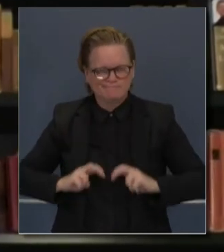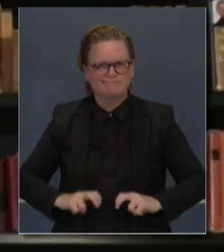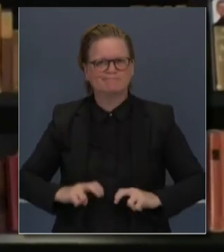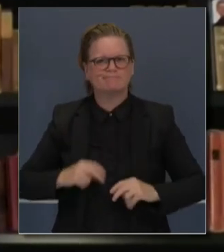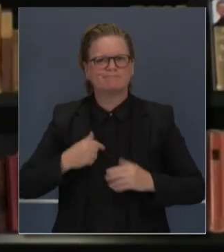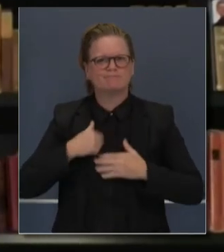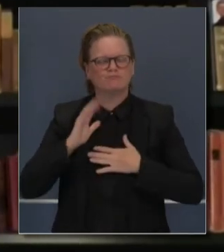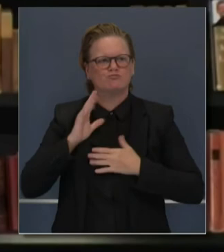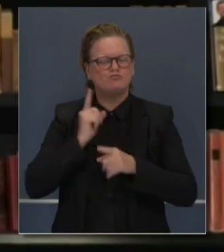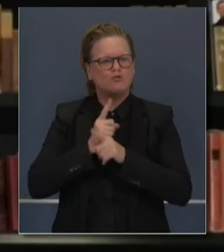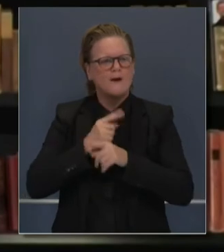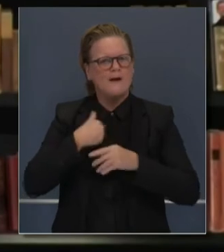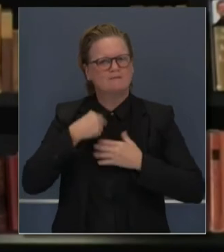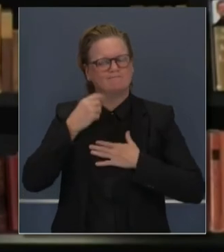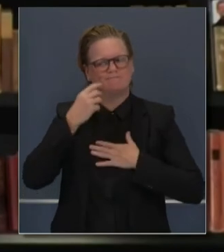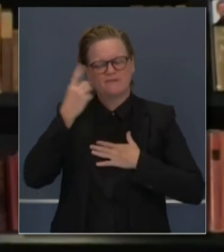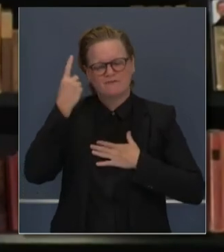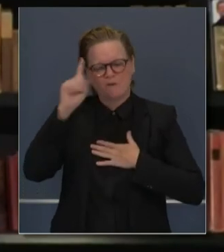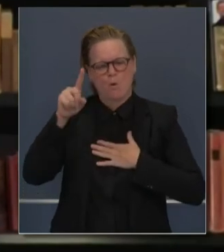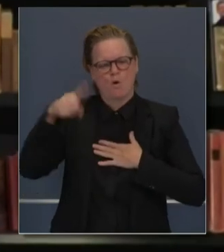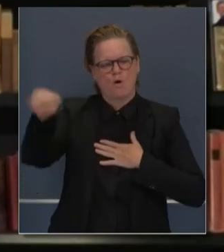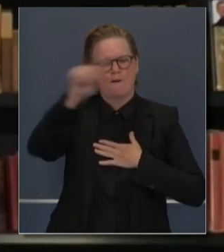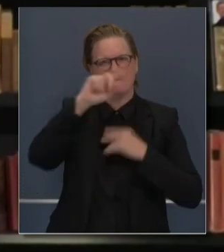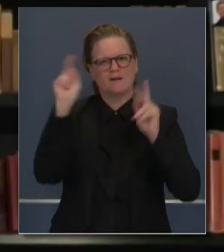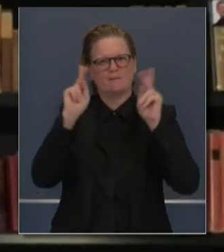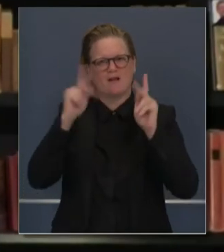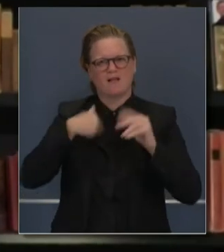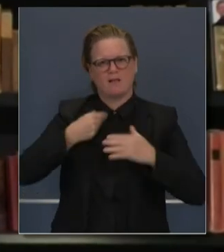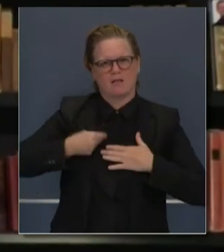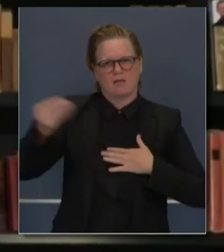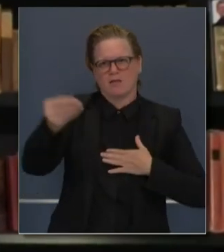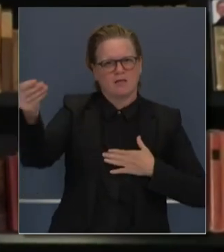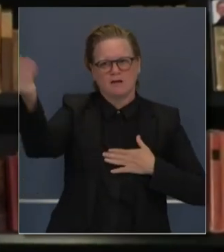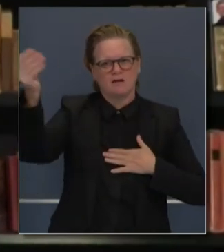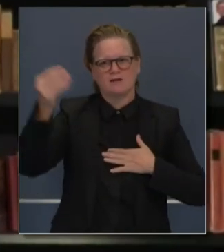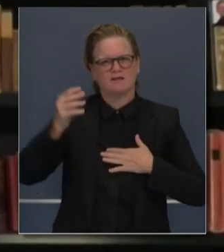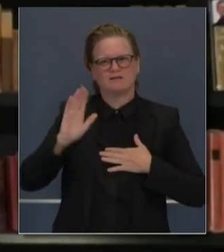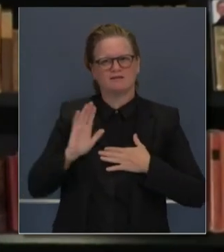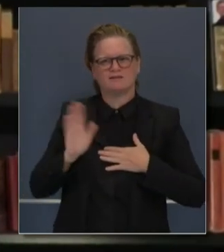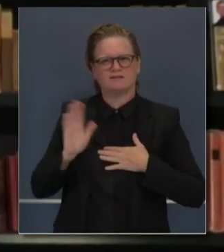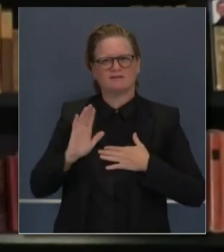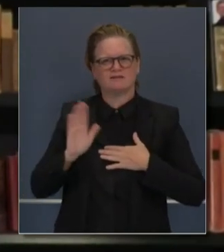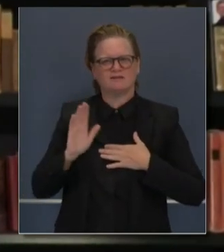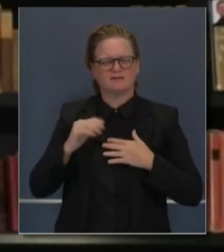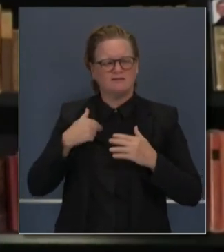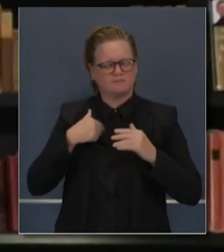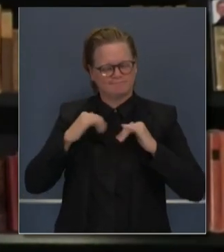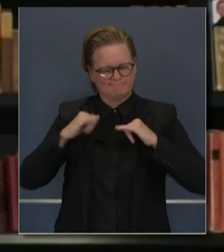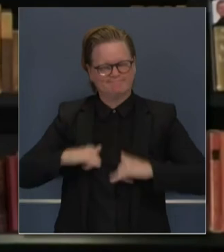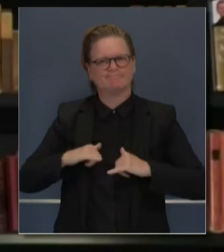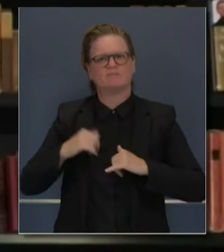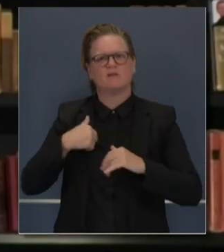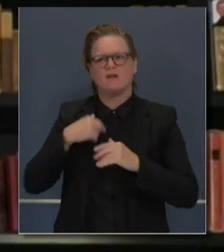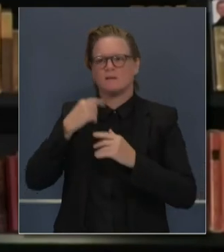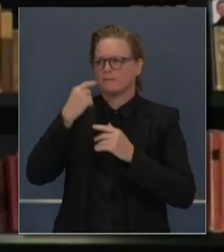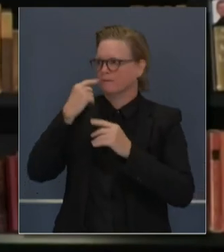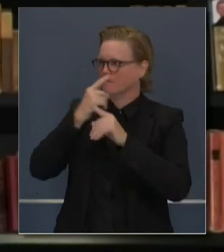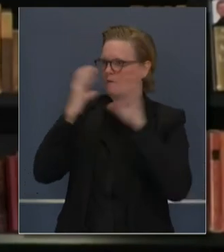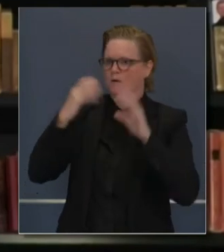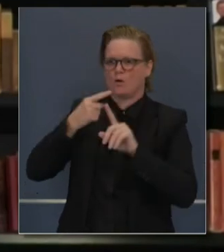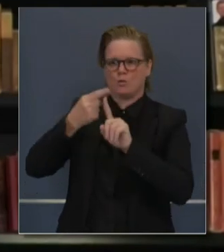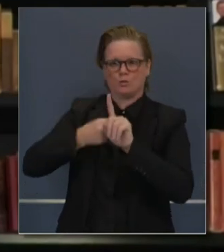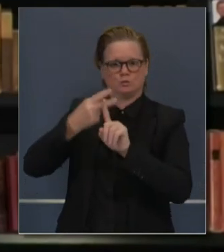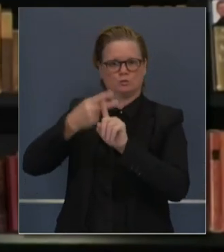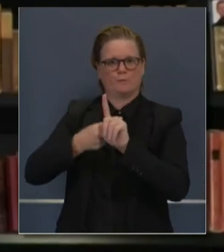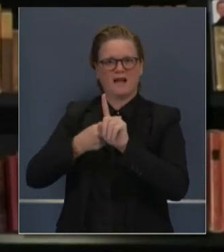next few weeks, perhaps few months as we sprint with light, very bright light at the end of the tunnel, not